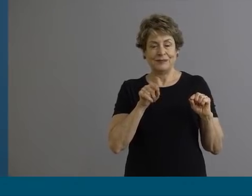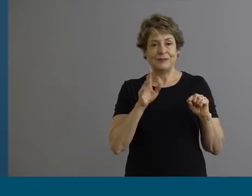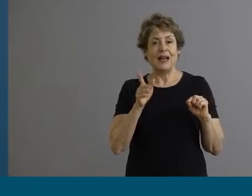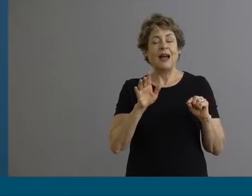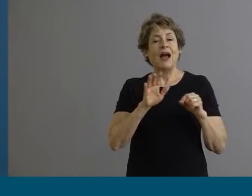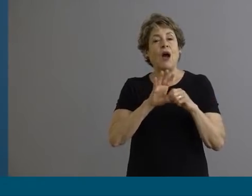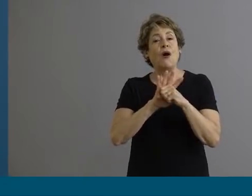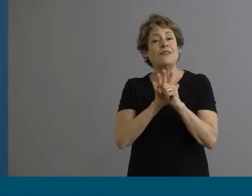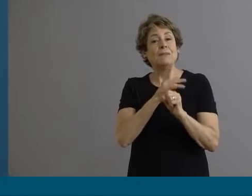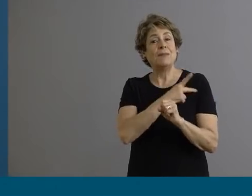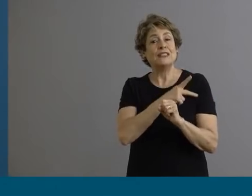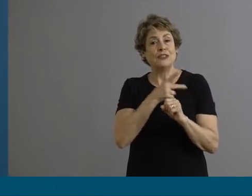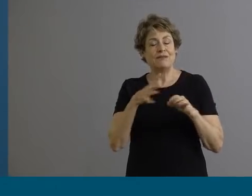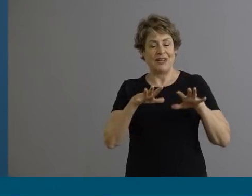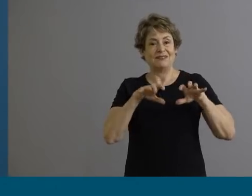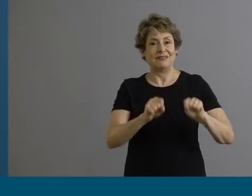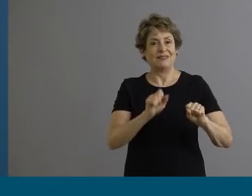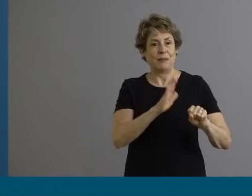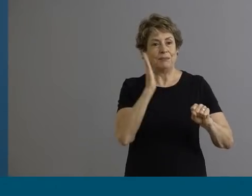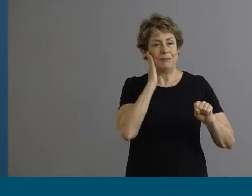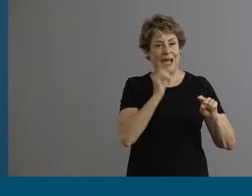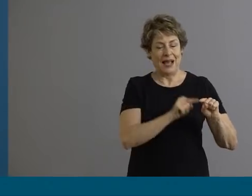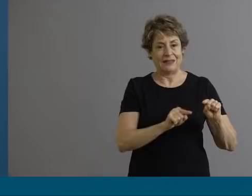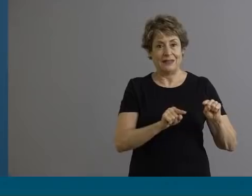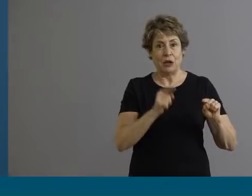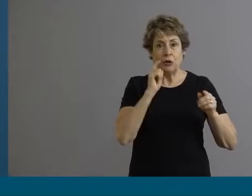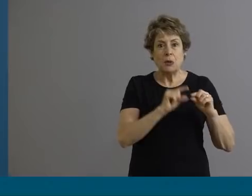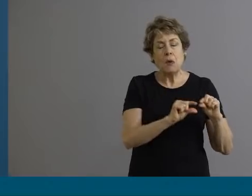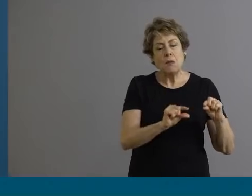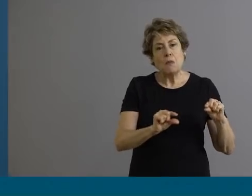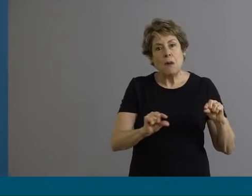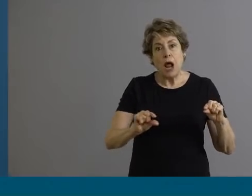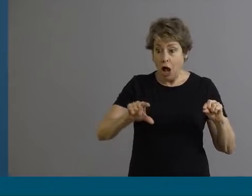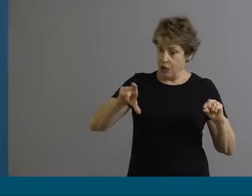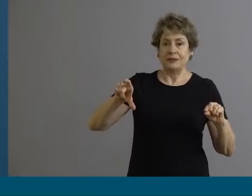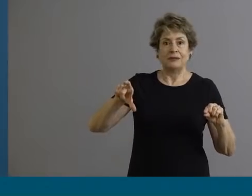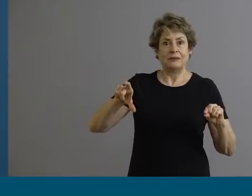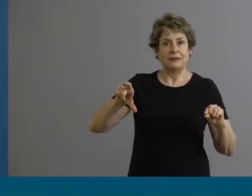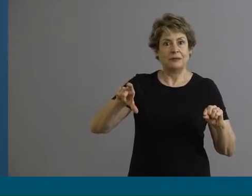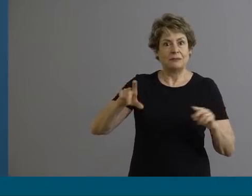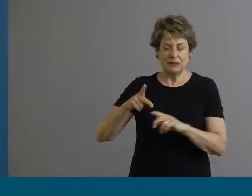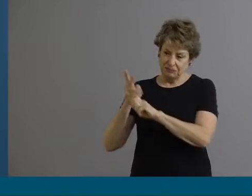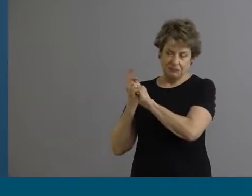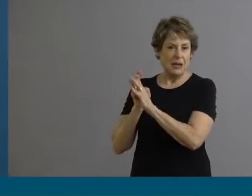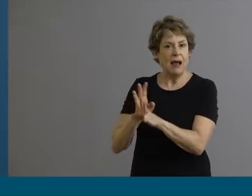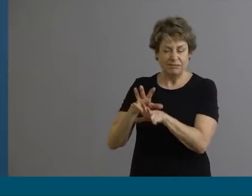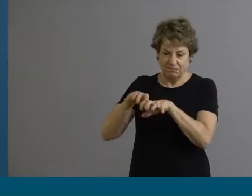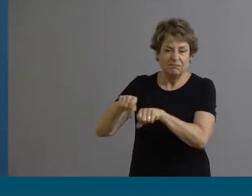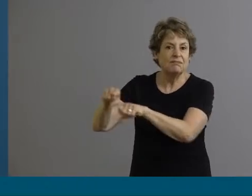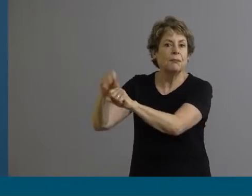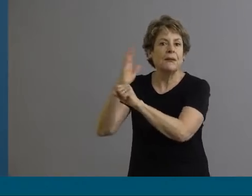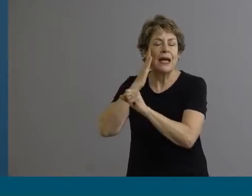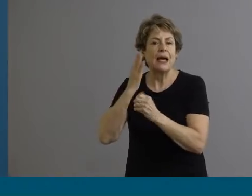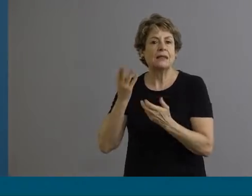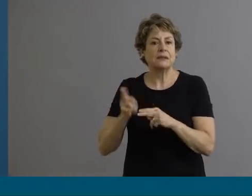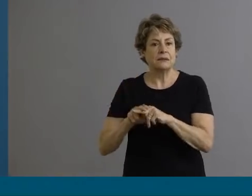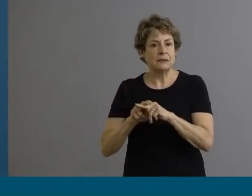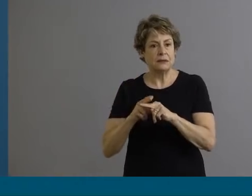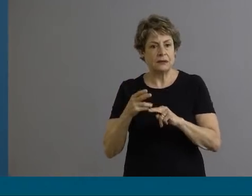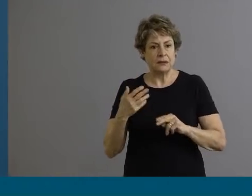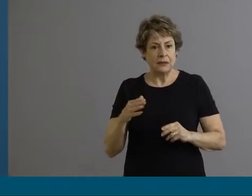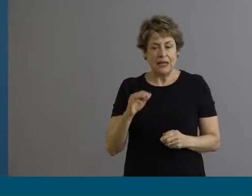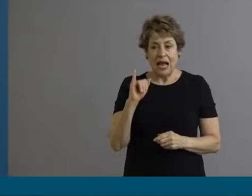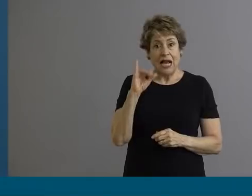increasing. Same with intensive care unit hospital beds for COVID-19, an increase